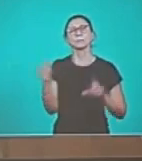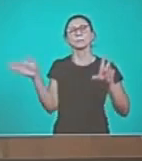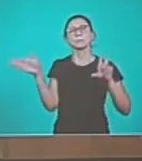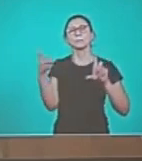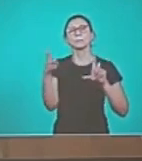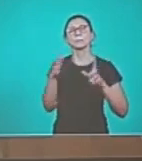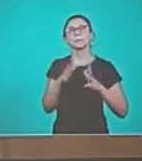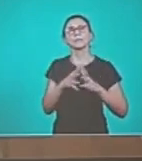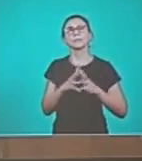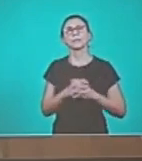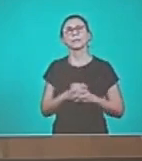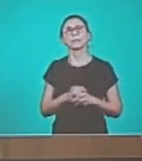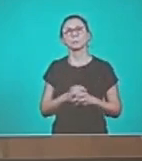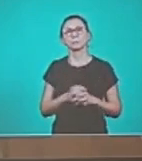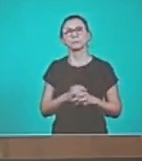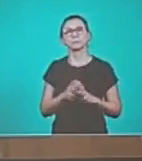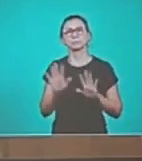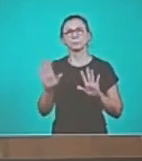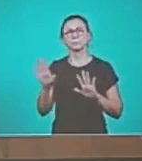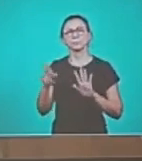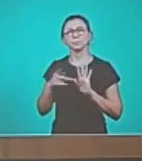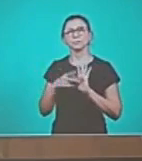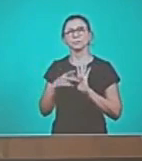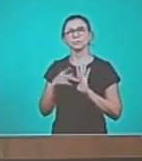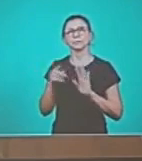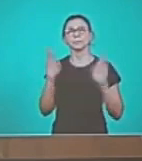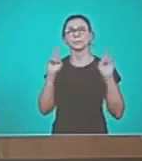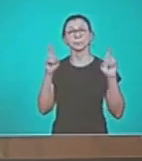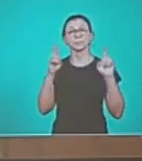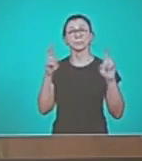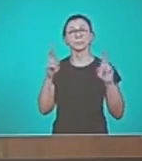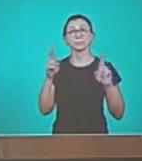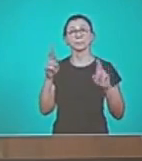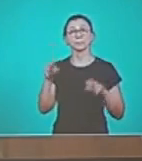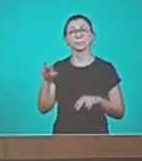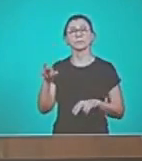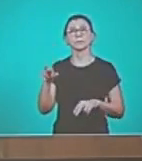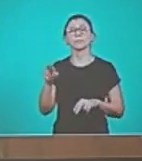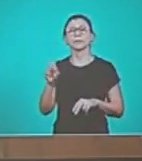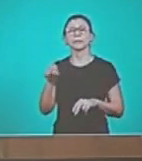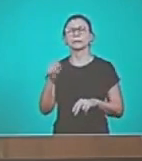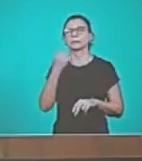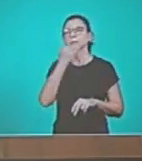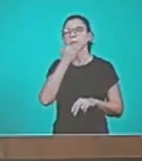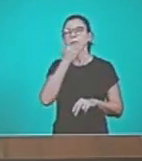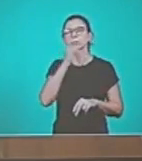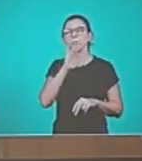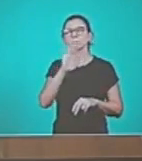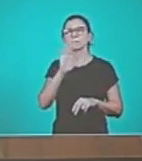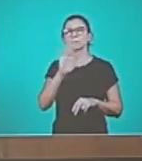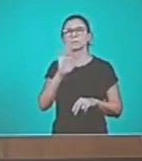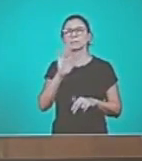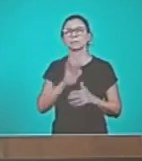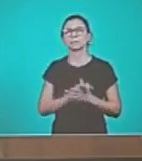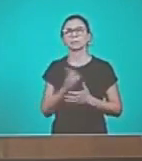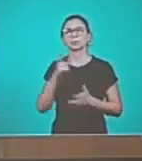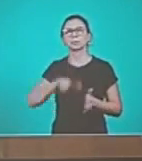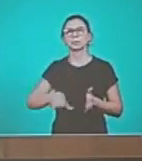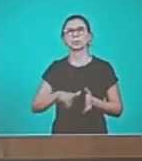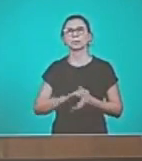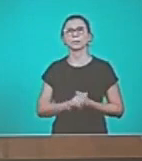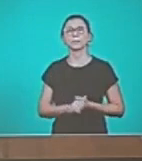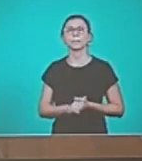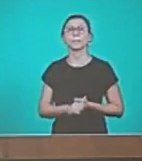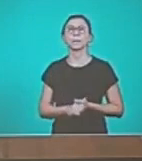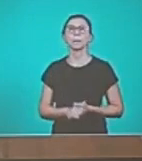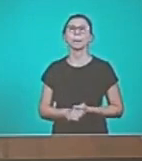now continue the same text. So now, Songs of Solomon. I'm sorry, I began speaking